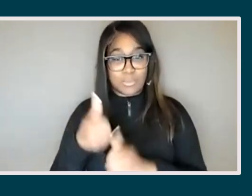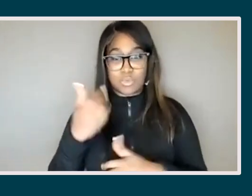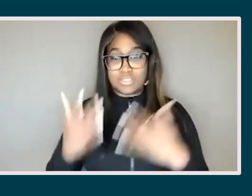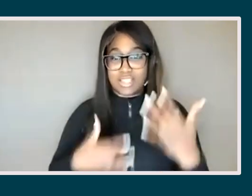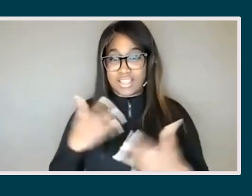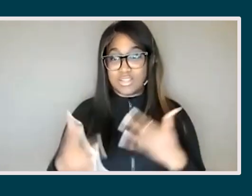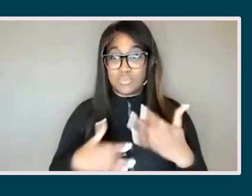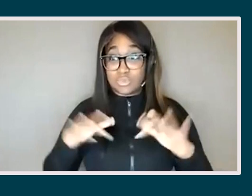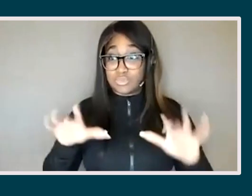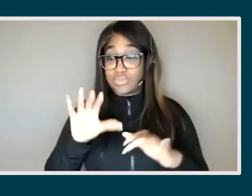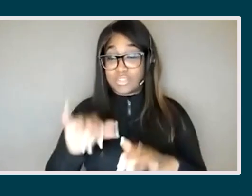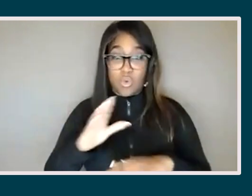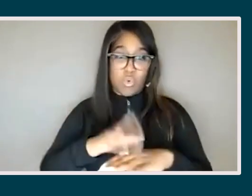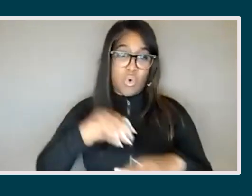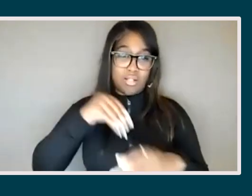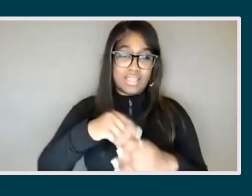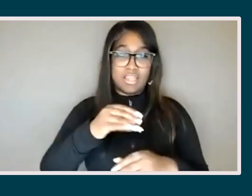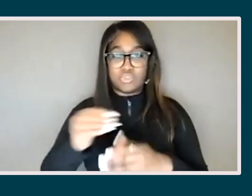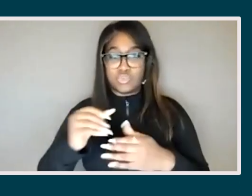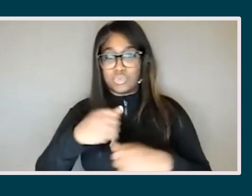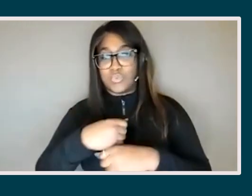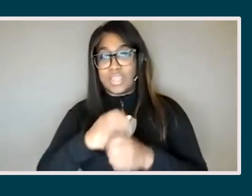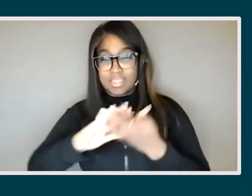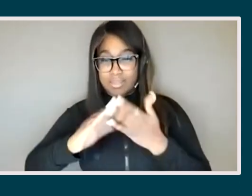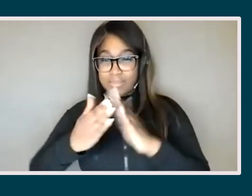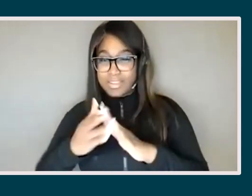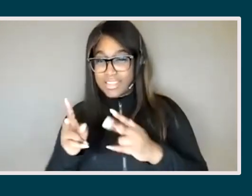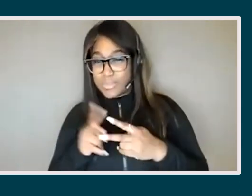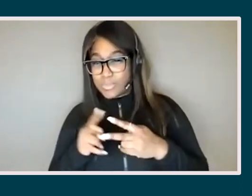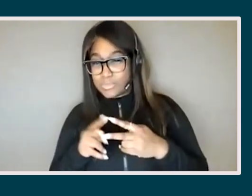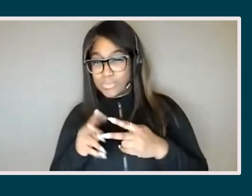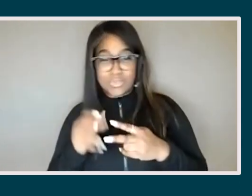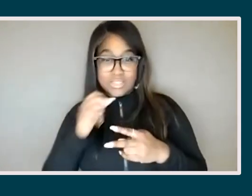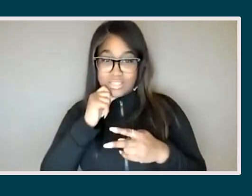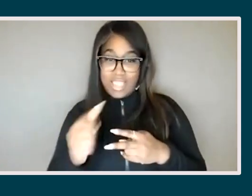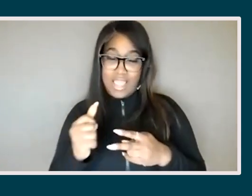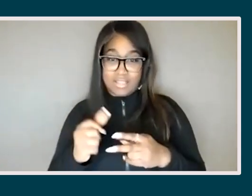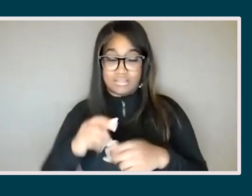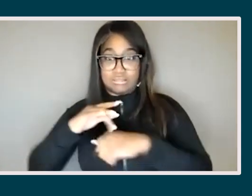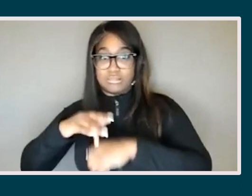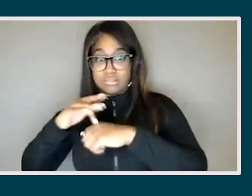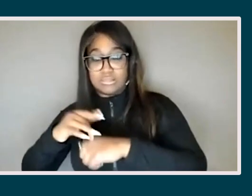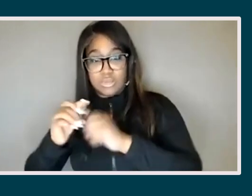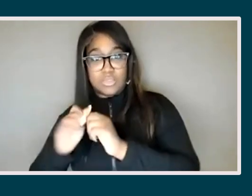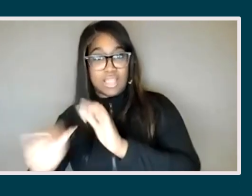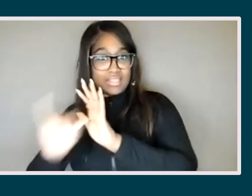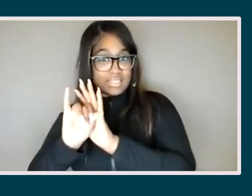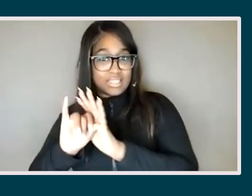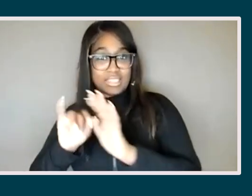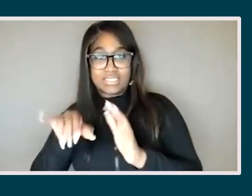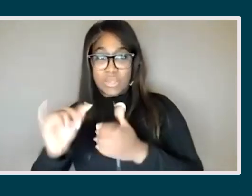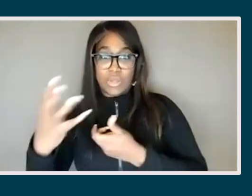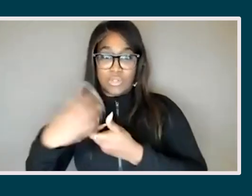calling in and creating community that doesn't get stuck on the identity, that is inclusive of the